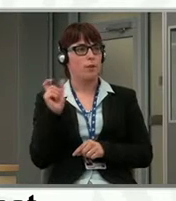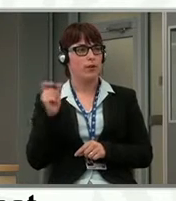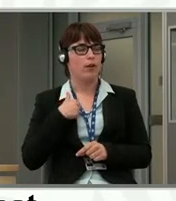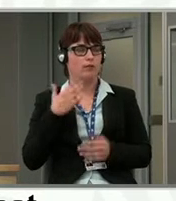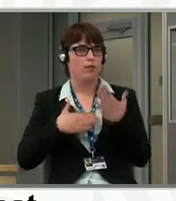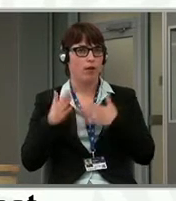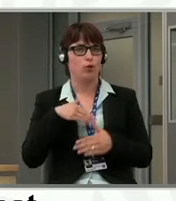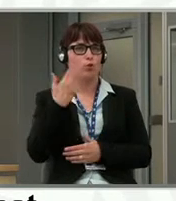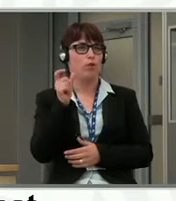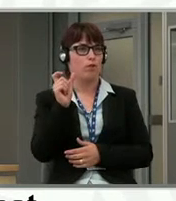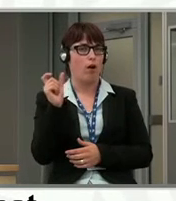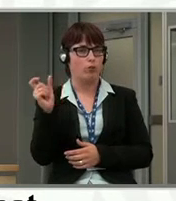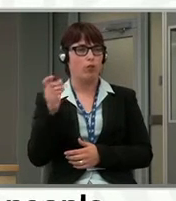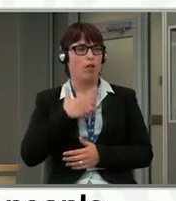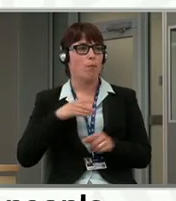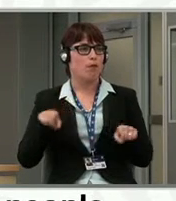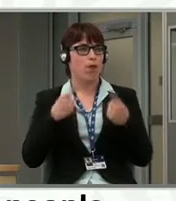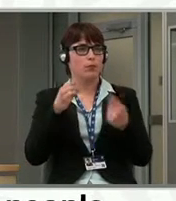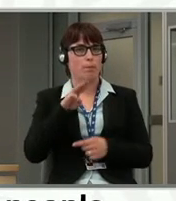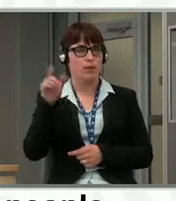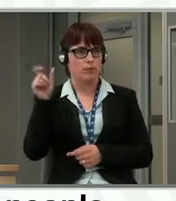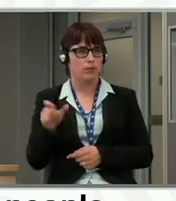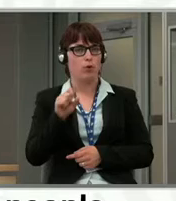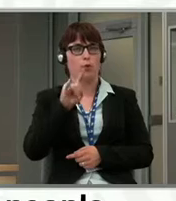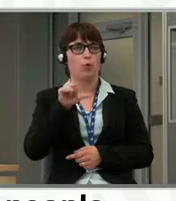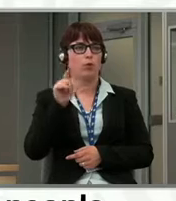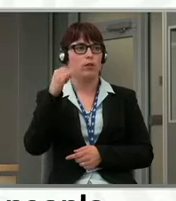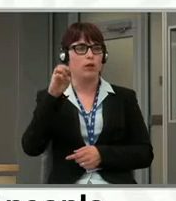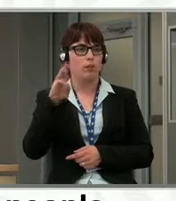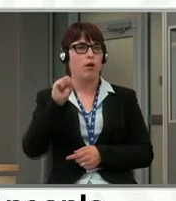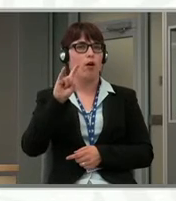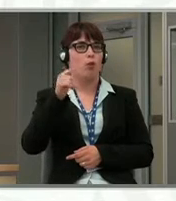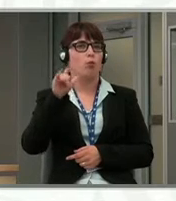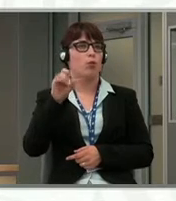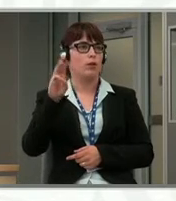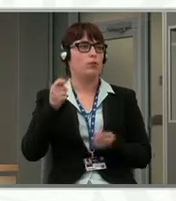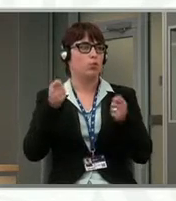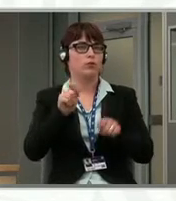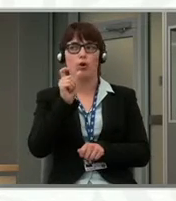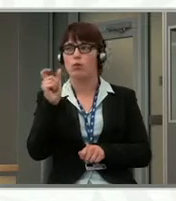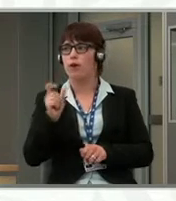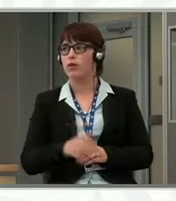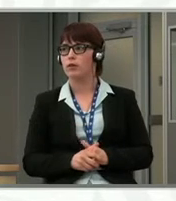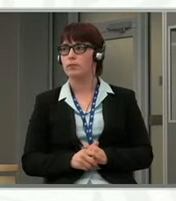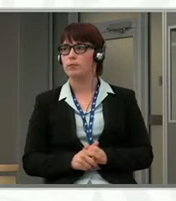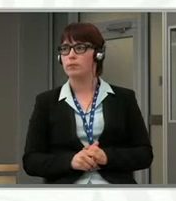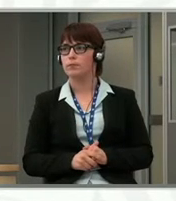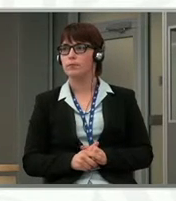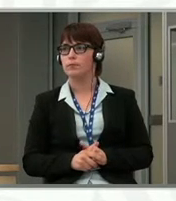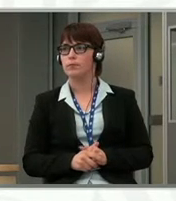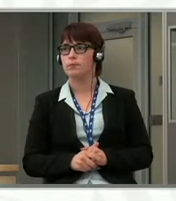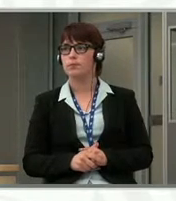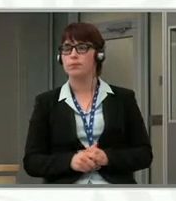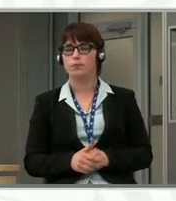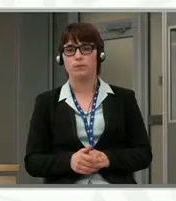the panelists. And now I would like to give the floor to Mr. Uldis Augulis, the Minister of Welfare of the Republic